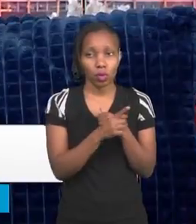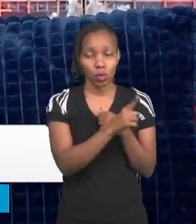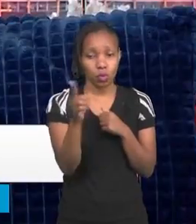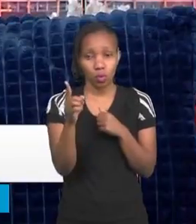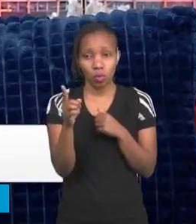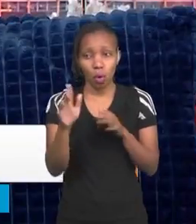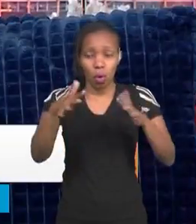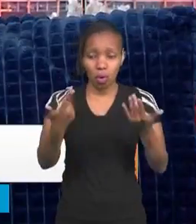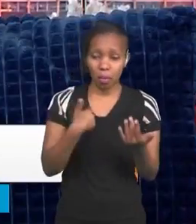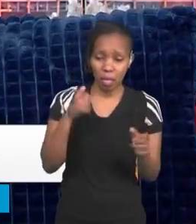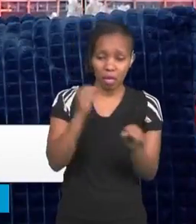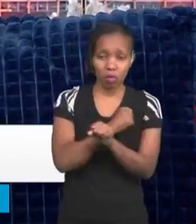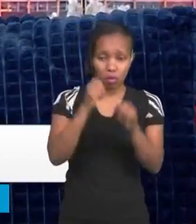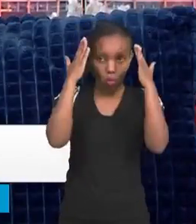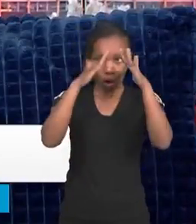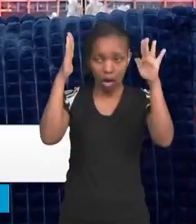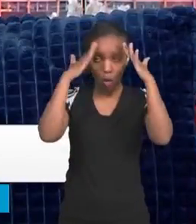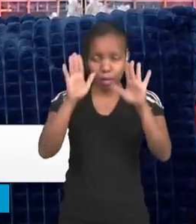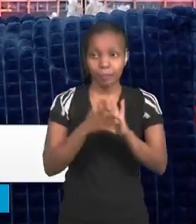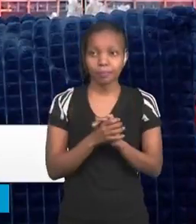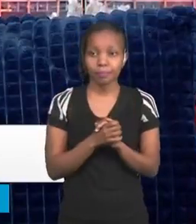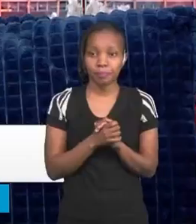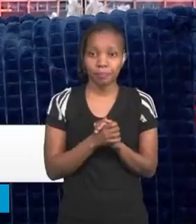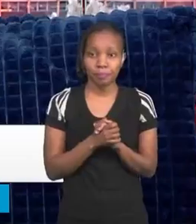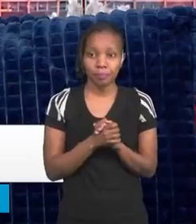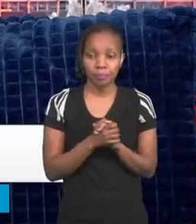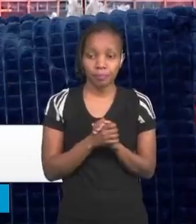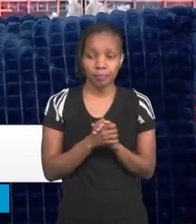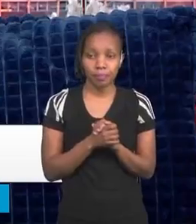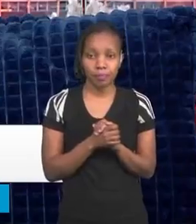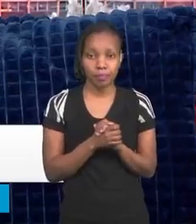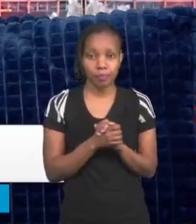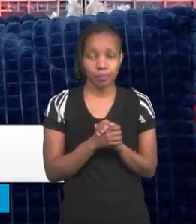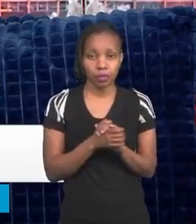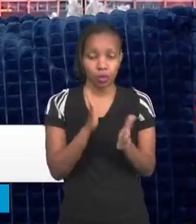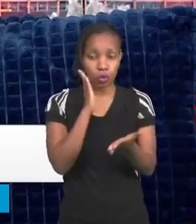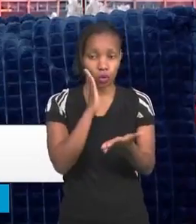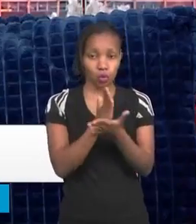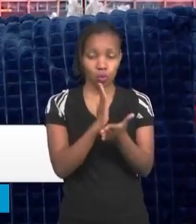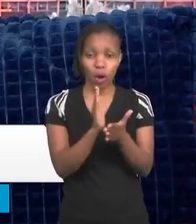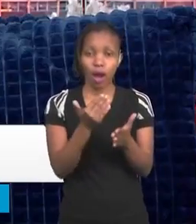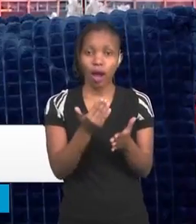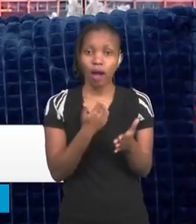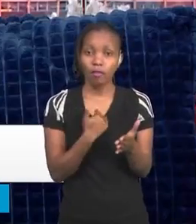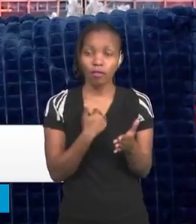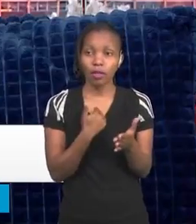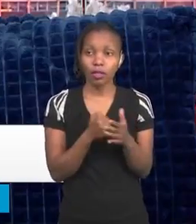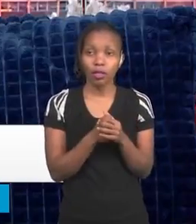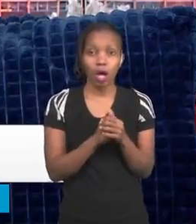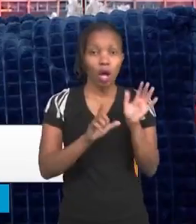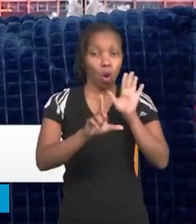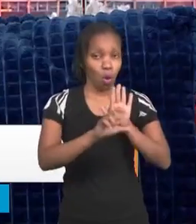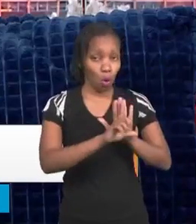and mm-hmm. I may not be aware of. Okay. Yes. Okay. So, well, there is the aspect of the